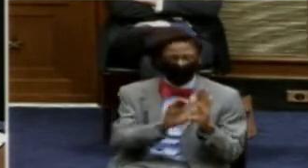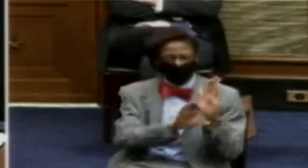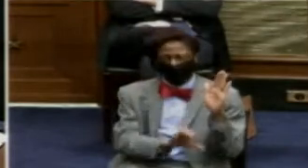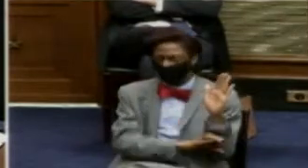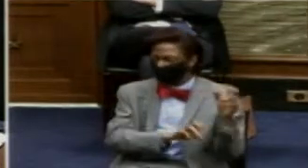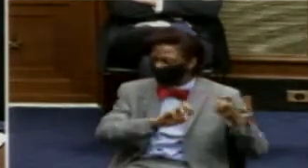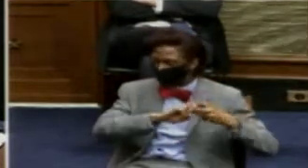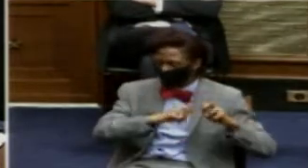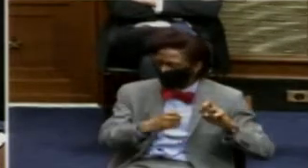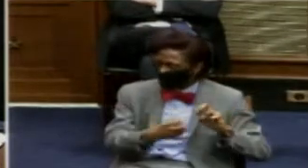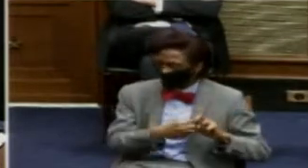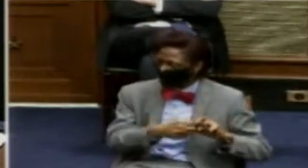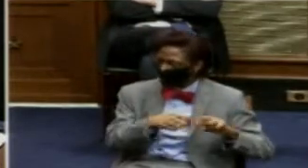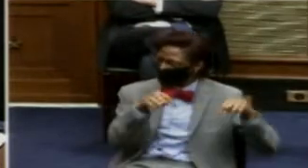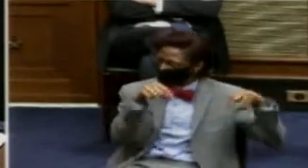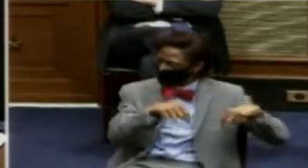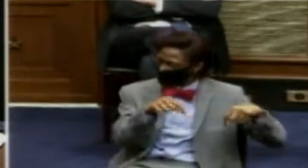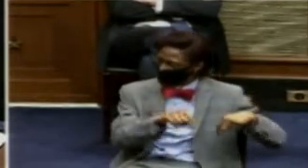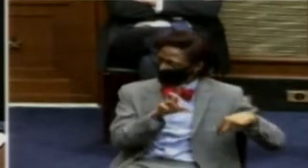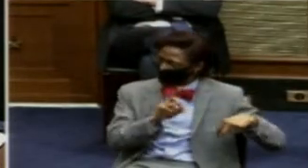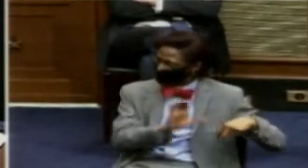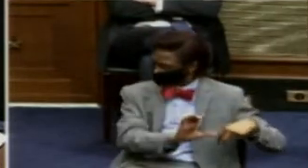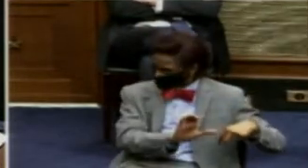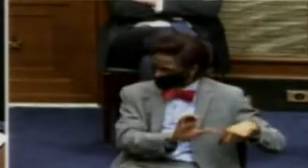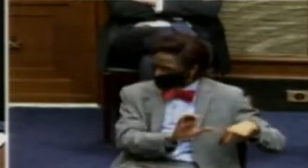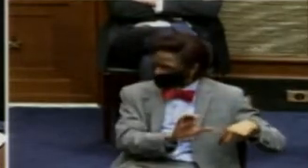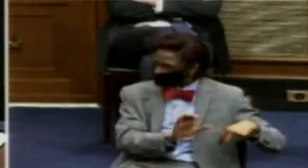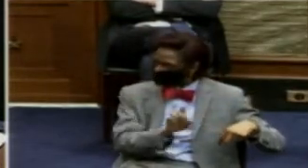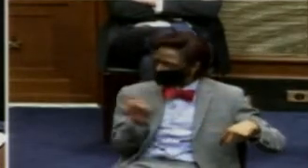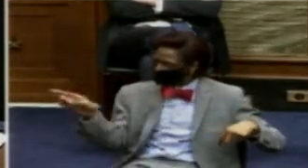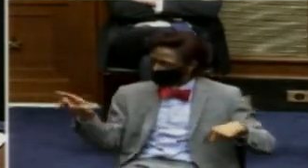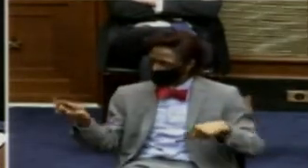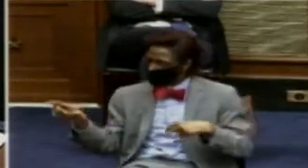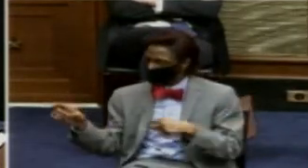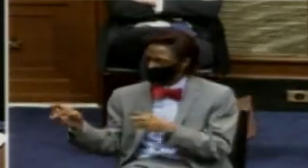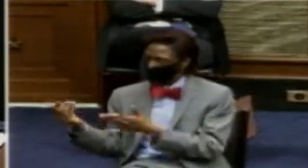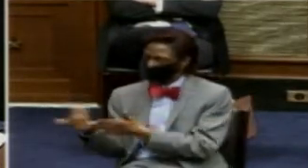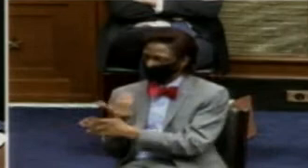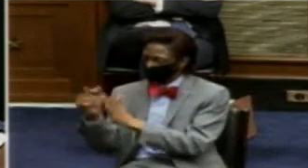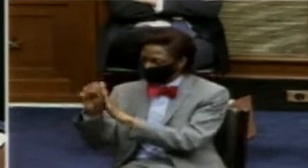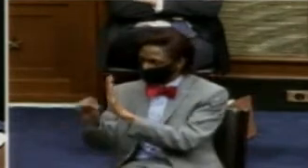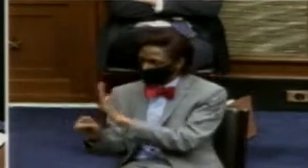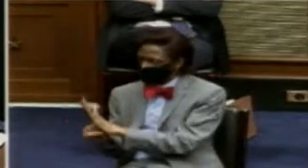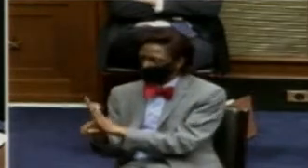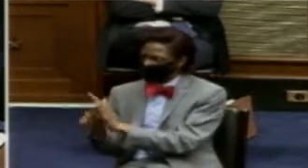issues that the district faces in coming in as a state by simple legislation.